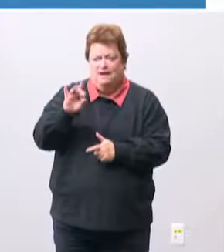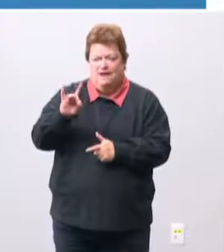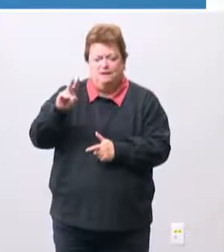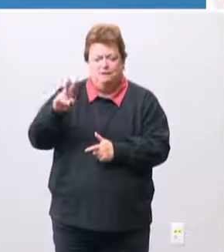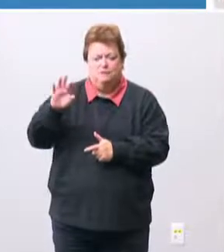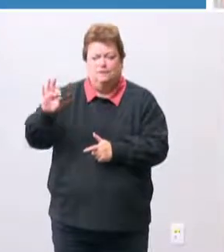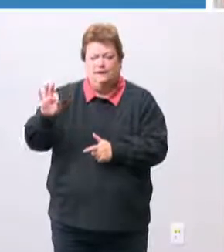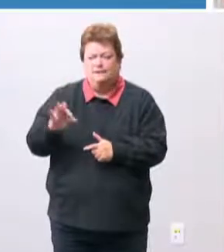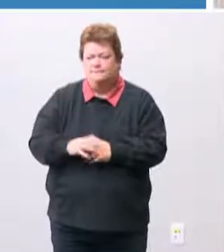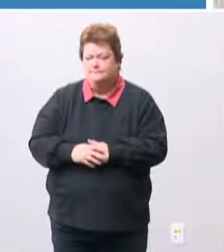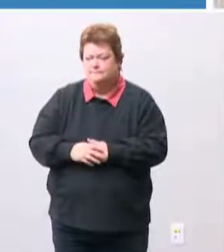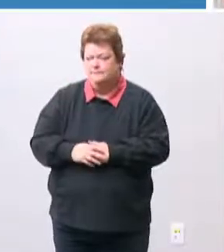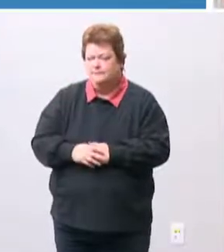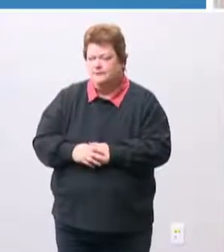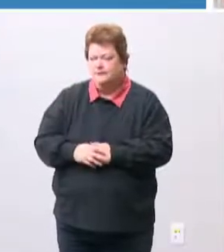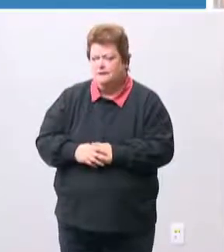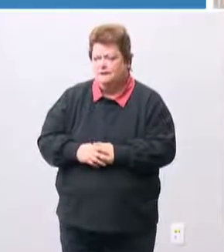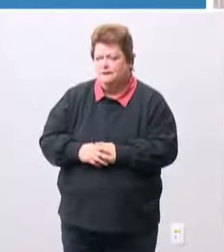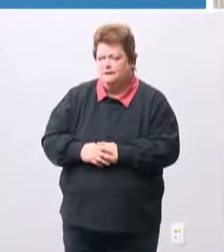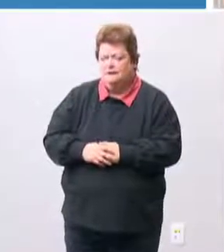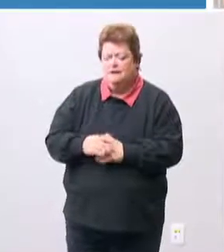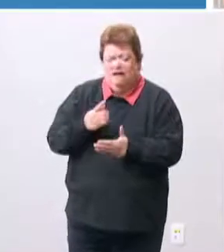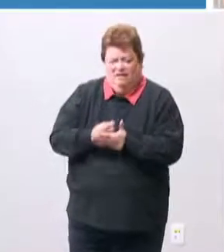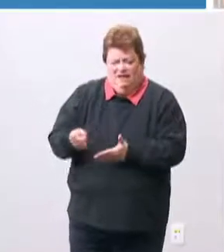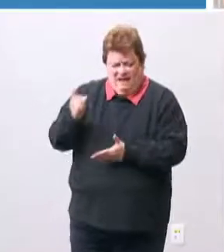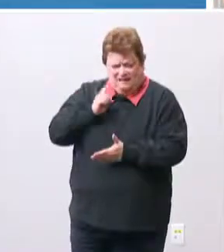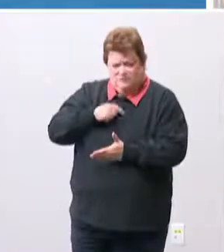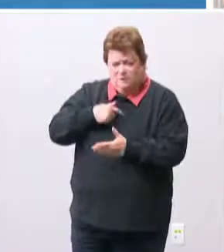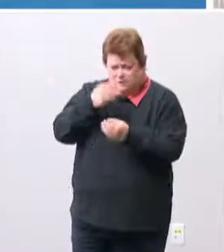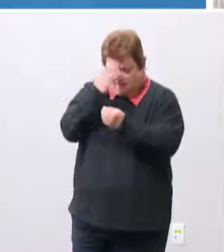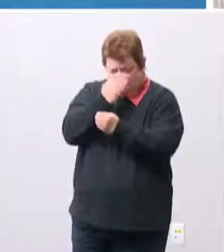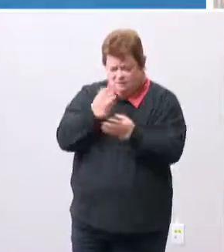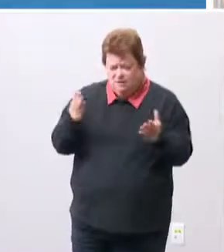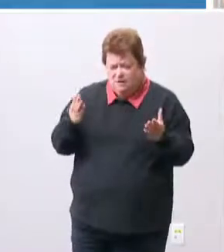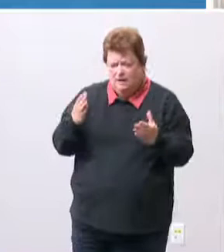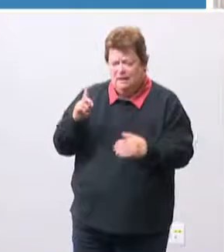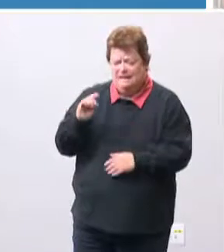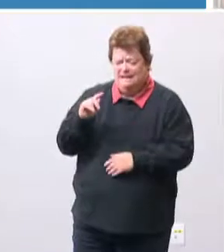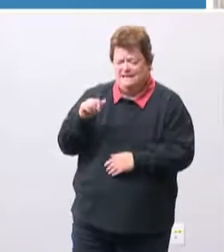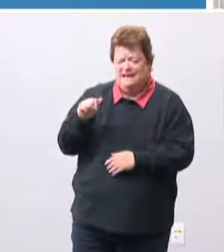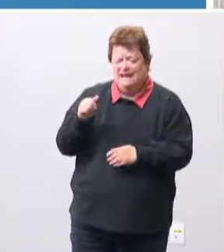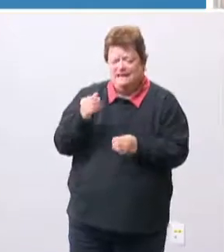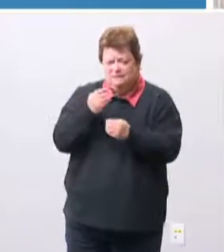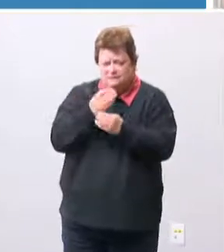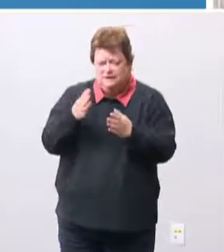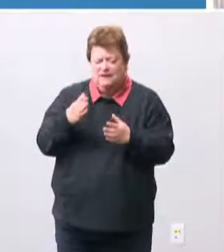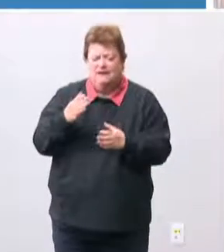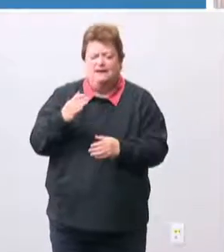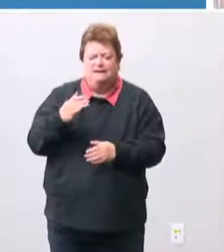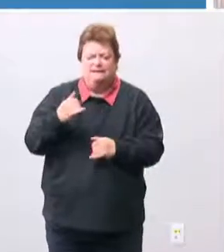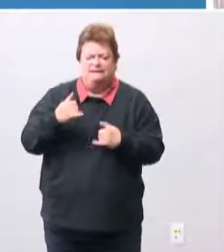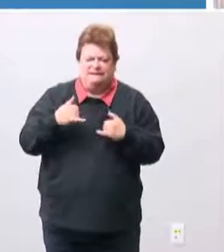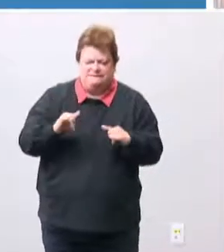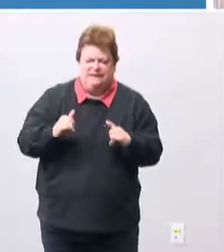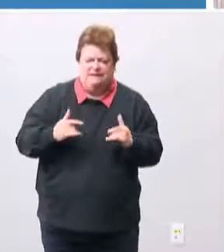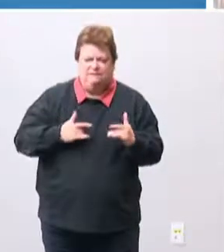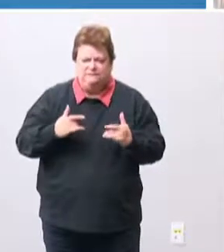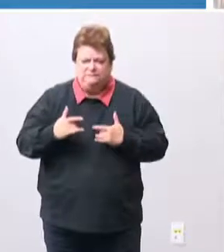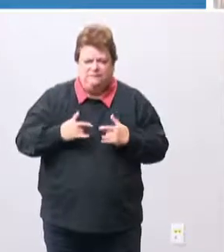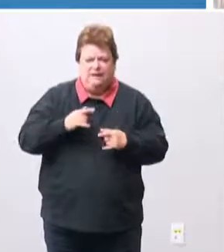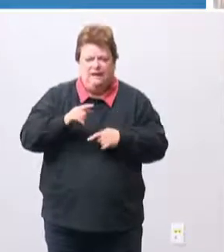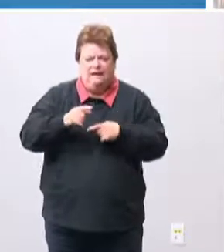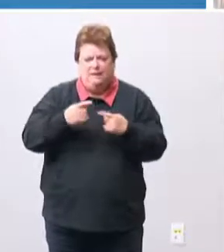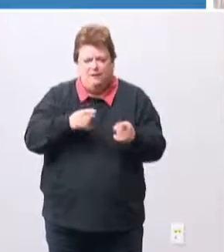438-829. As we shared last week, the data tells us our local situation is still very concerning.